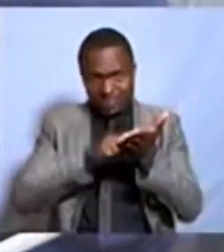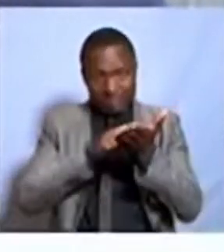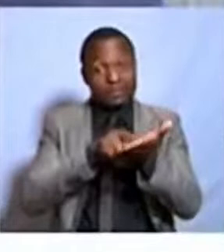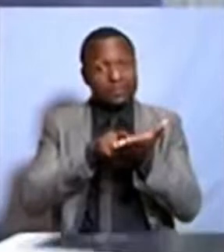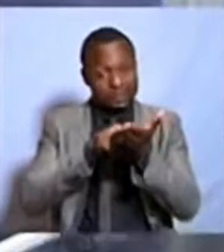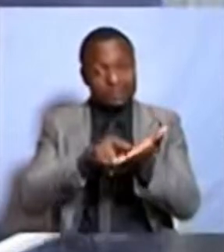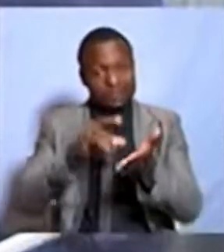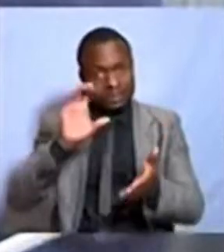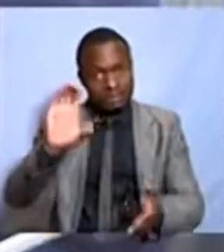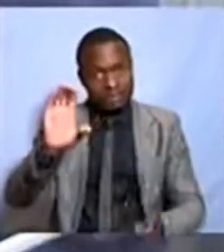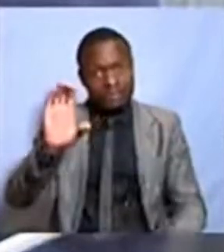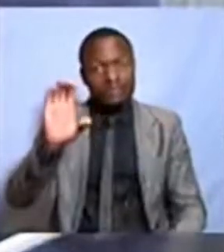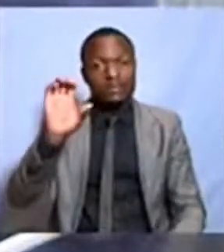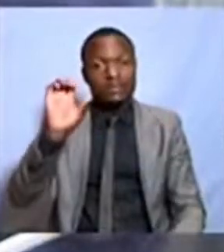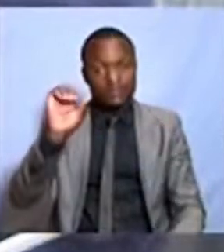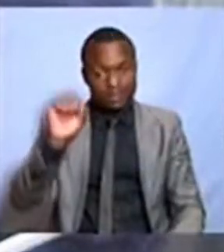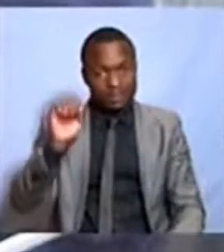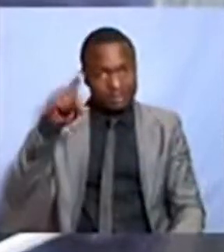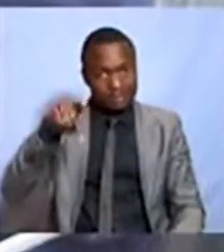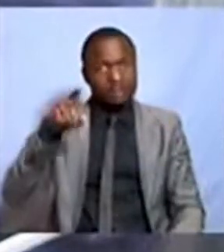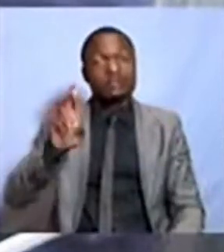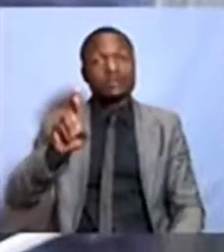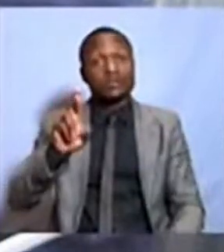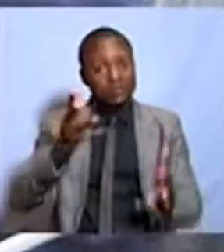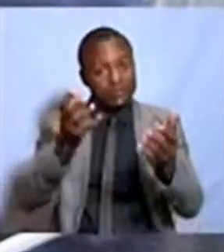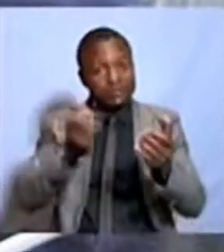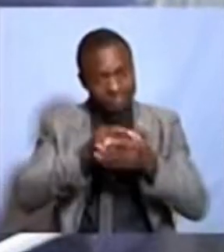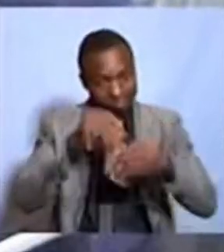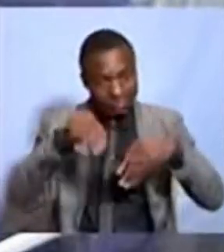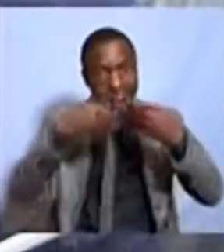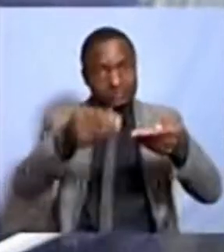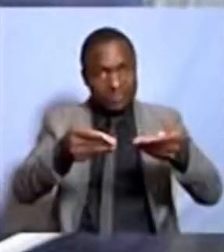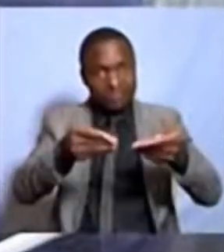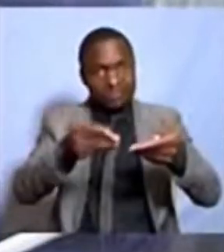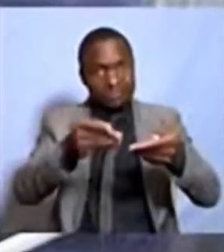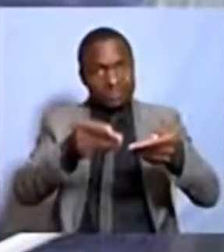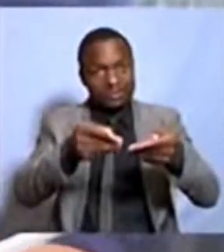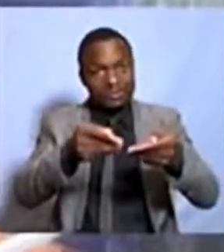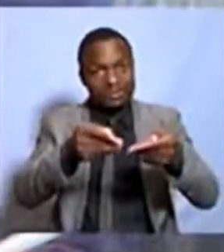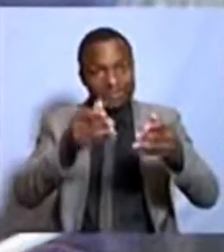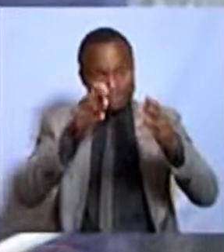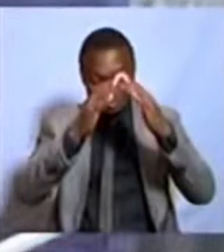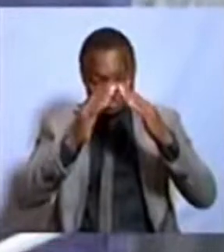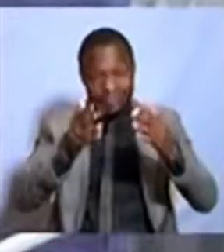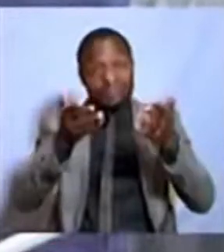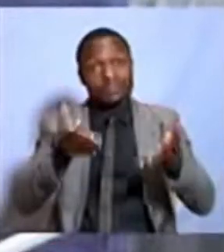that CSPR would like to make to this House. So one, would like